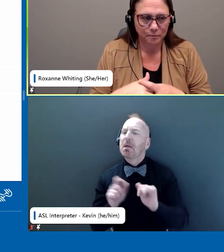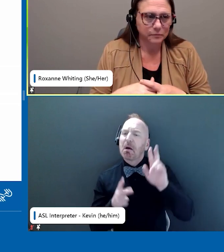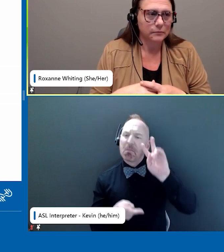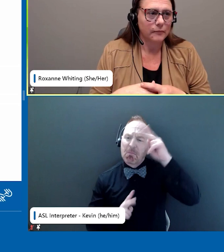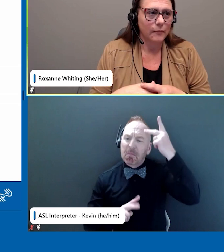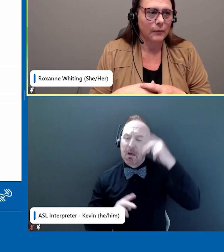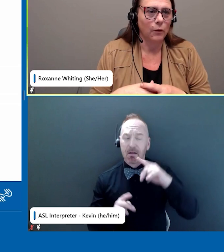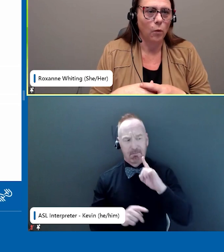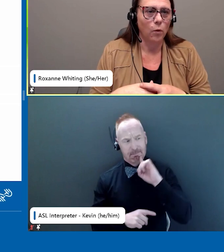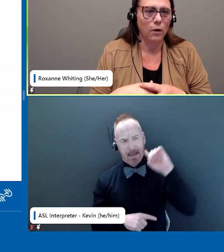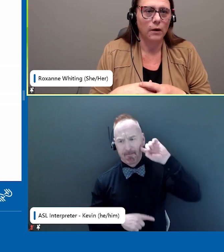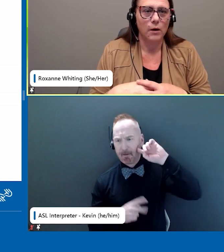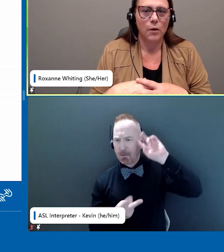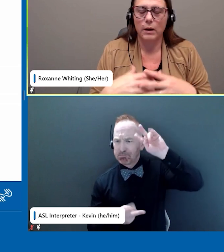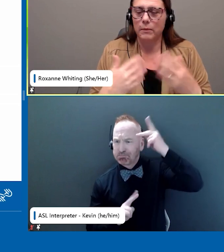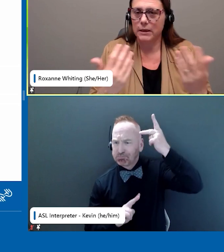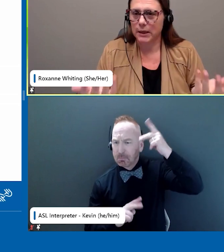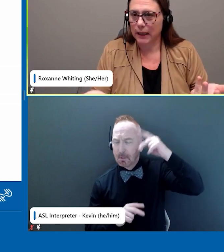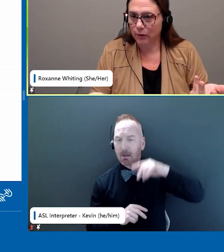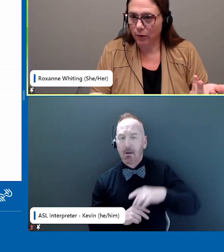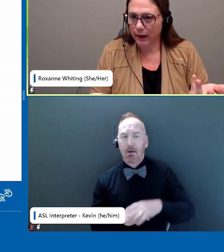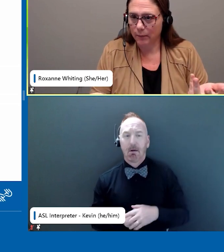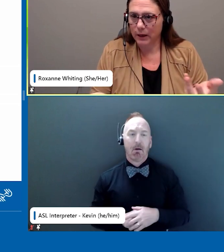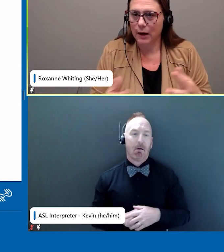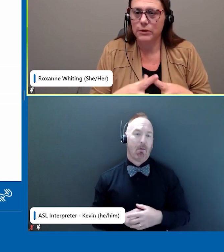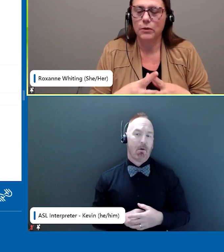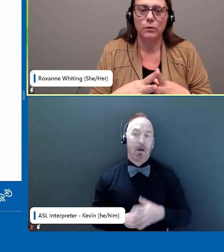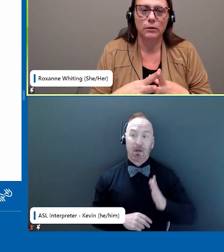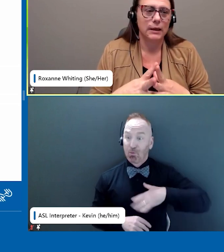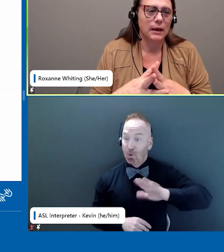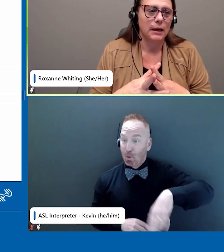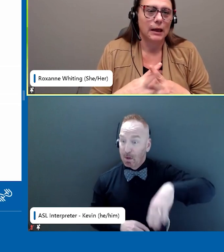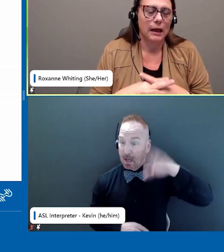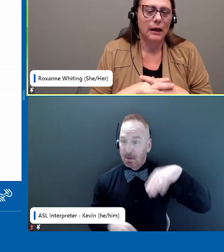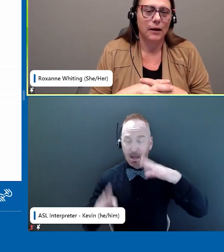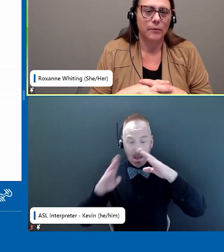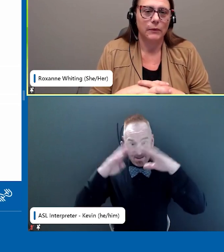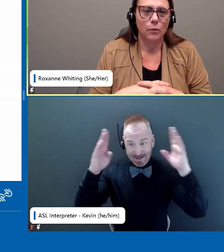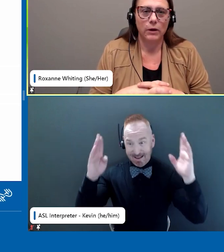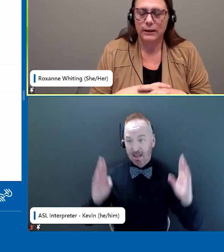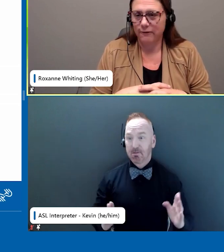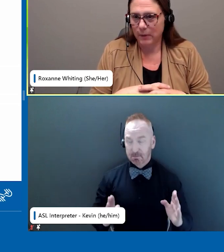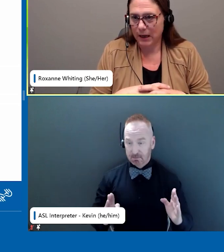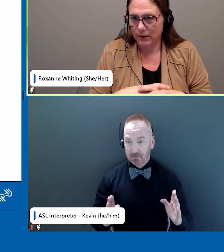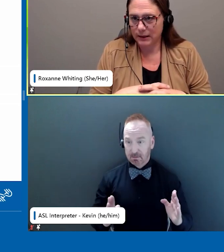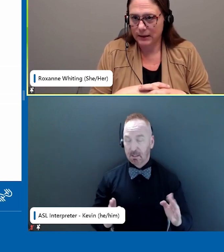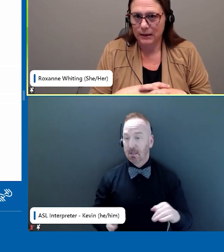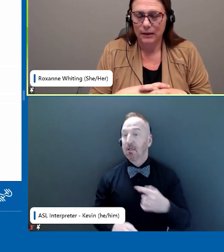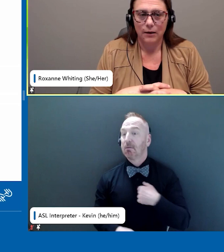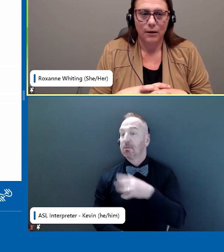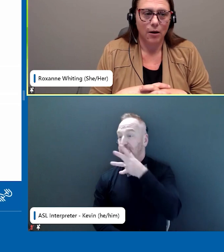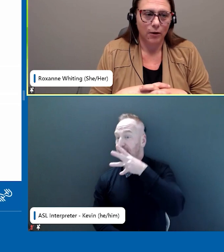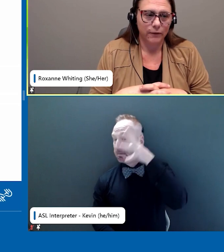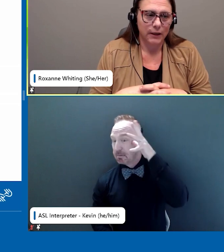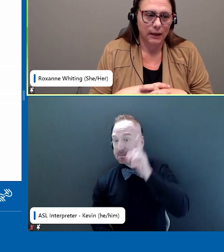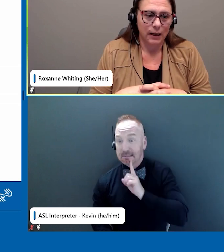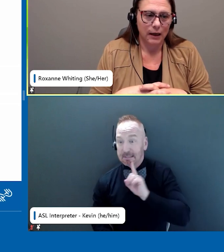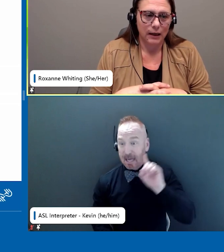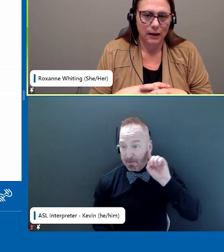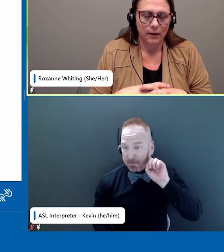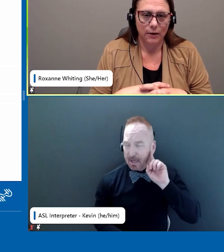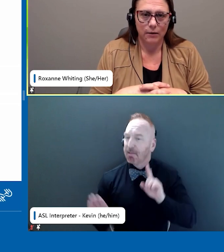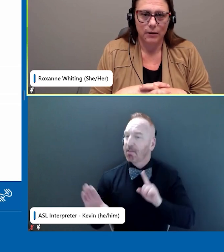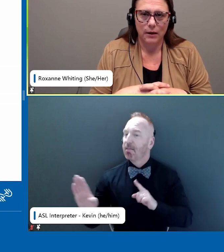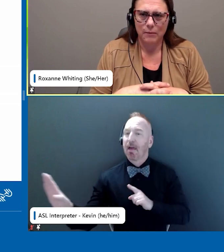deaf or what it must be like growing up in a household with deaf parents. Often